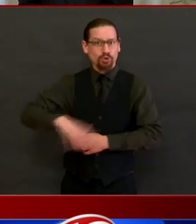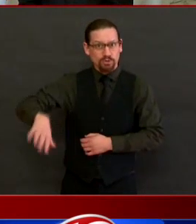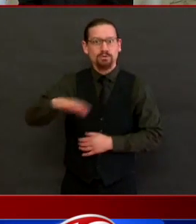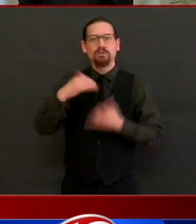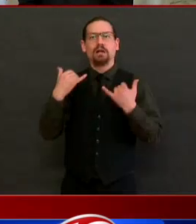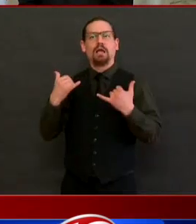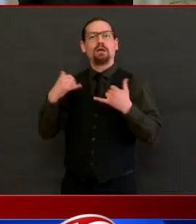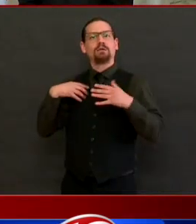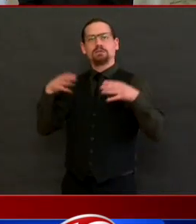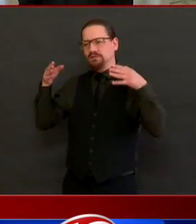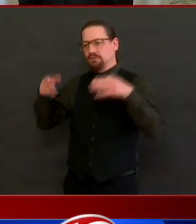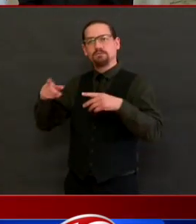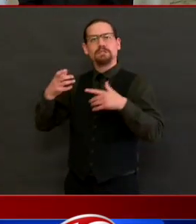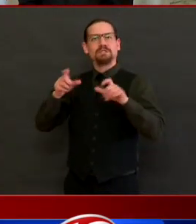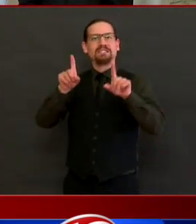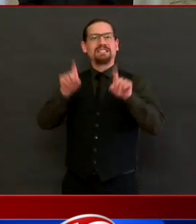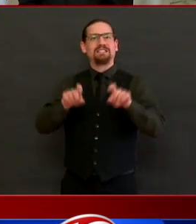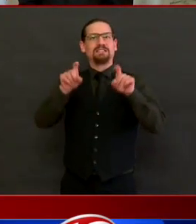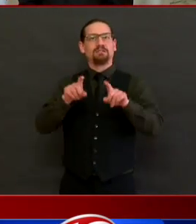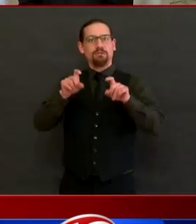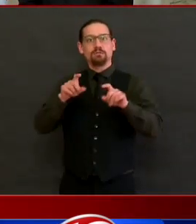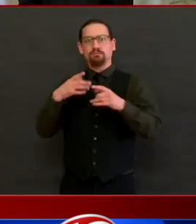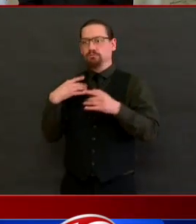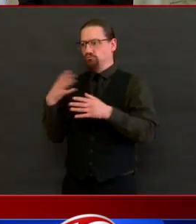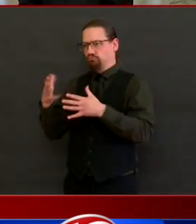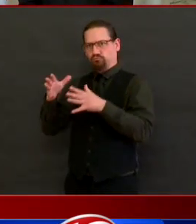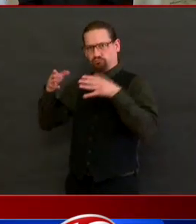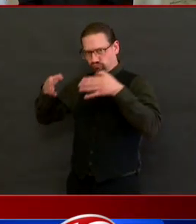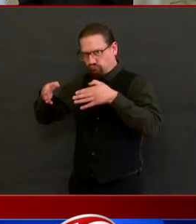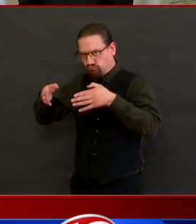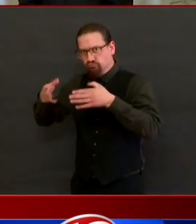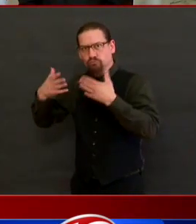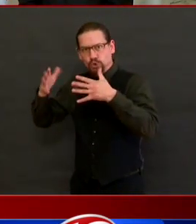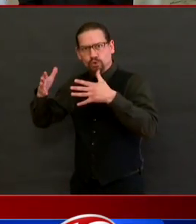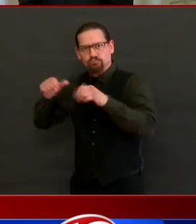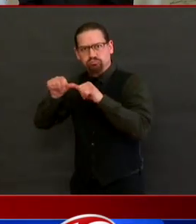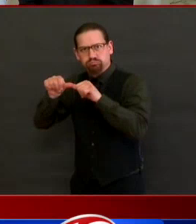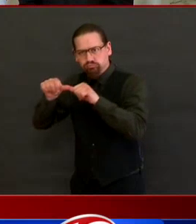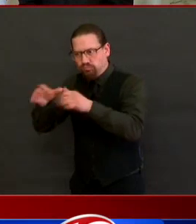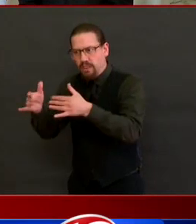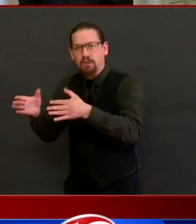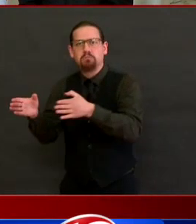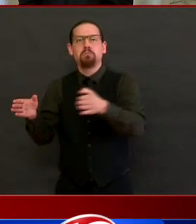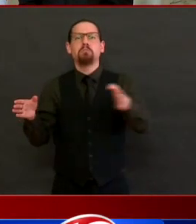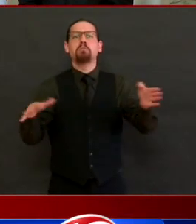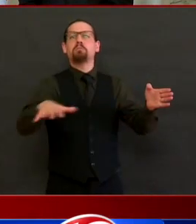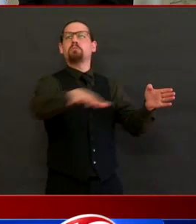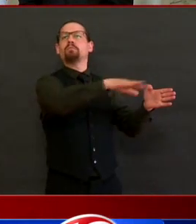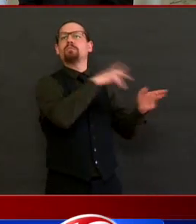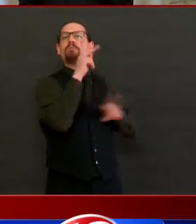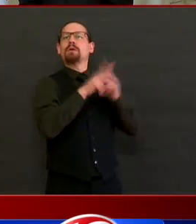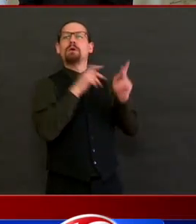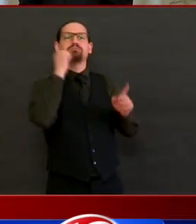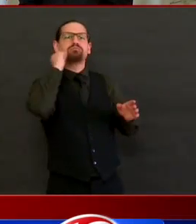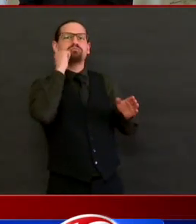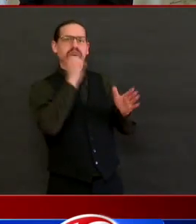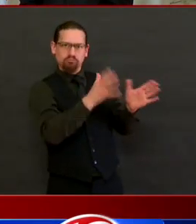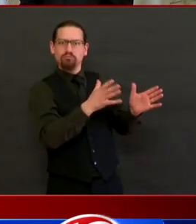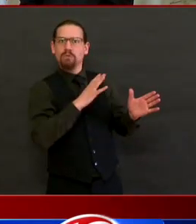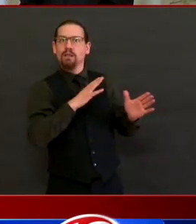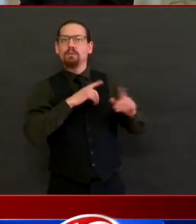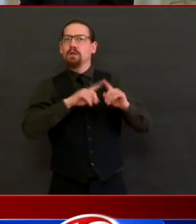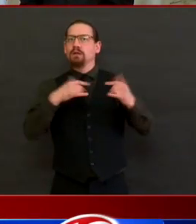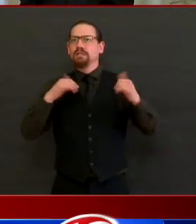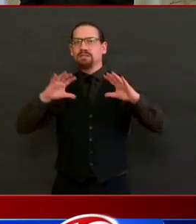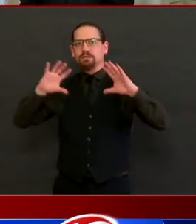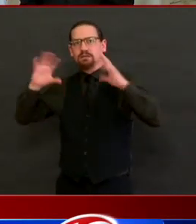but most particularly those folks in nursing homes and in other congregate care settings. So